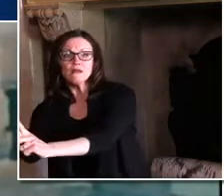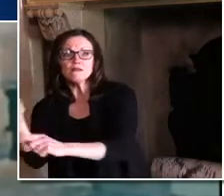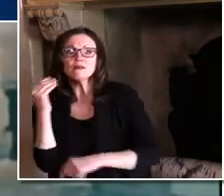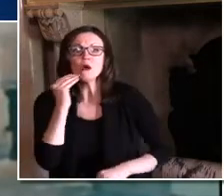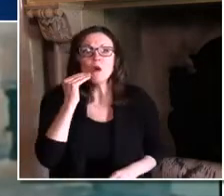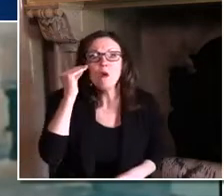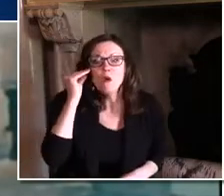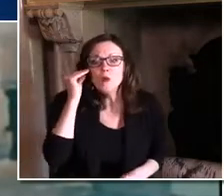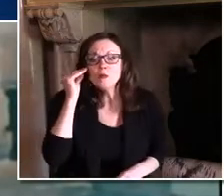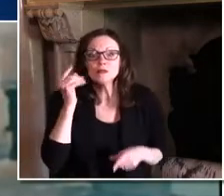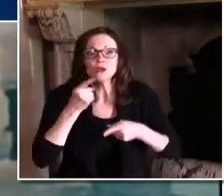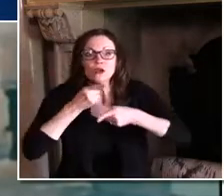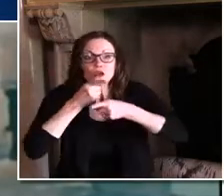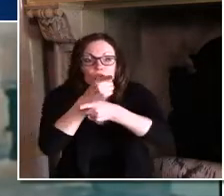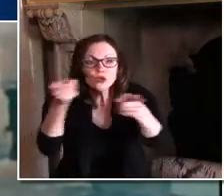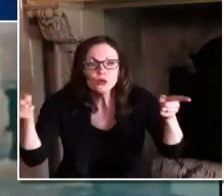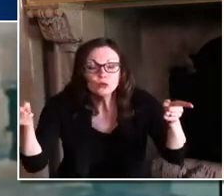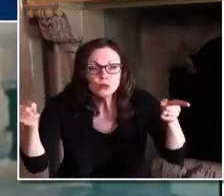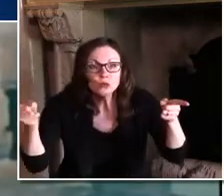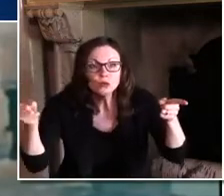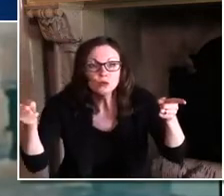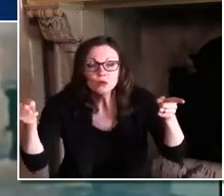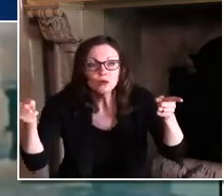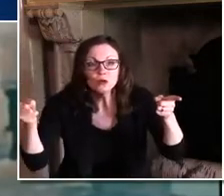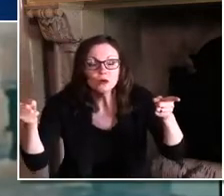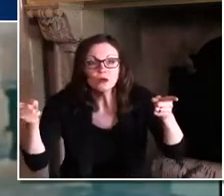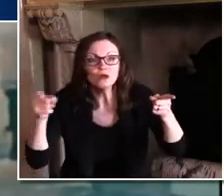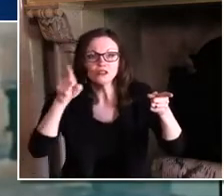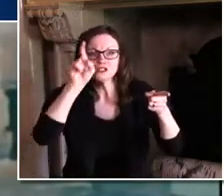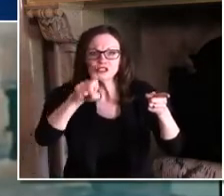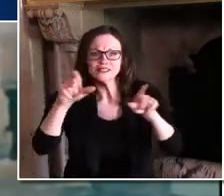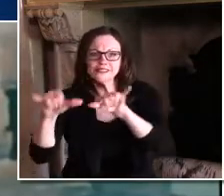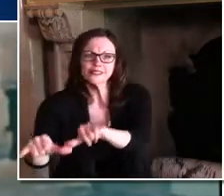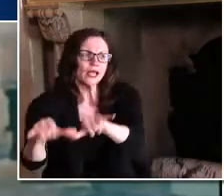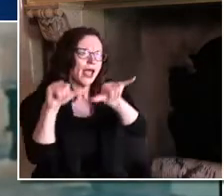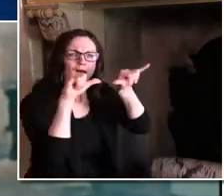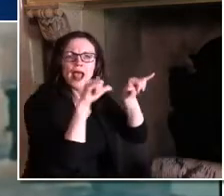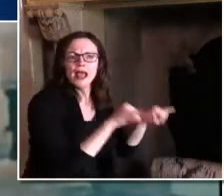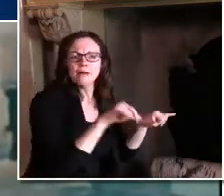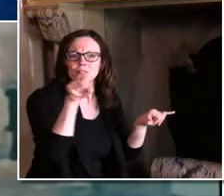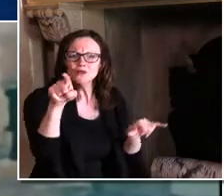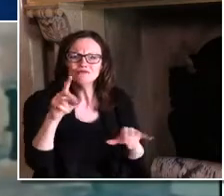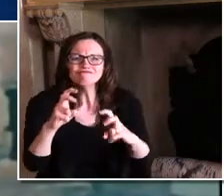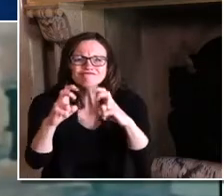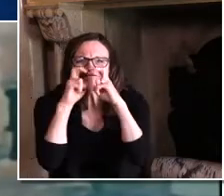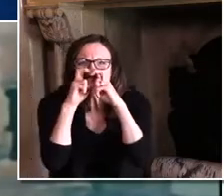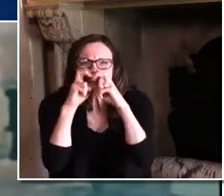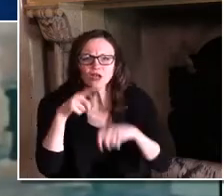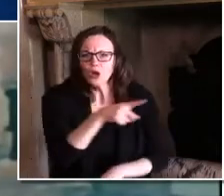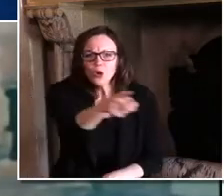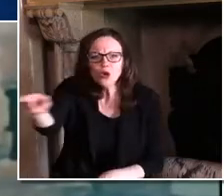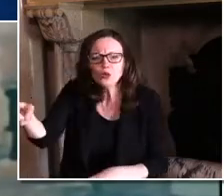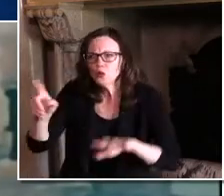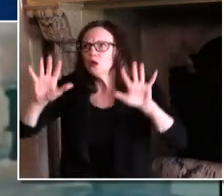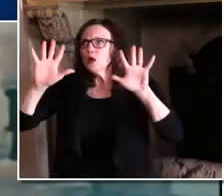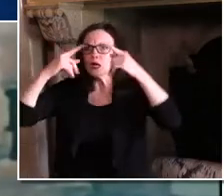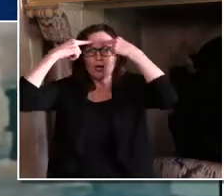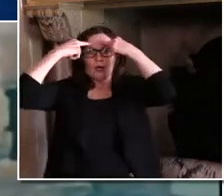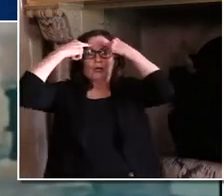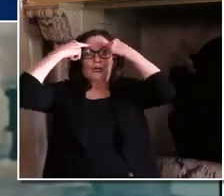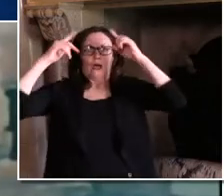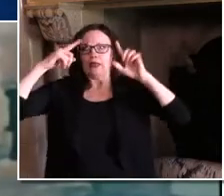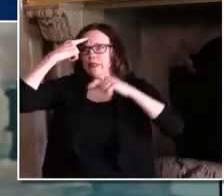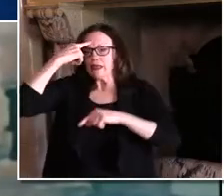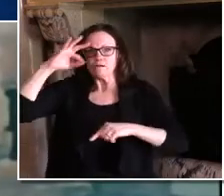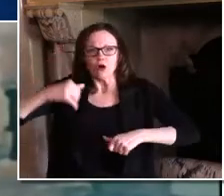I completely understand how stressful and awful this social isolating has been. Please believe me that I